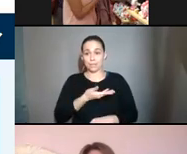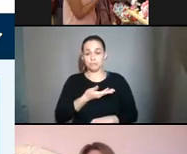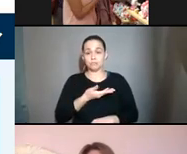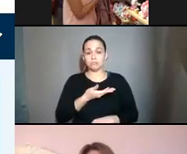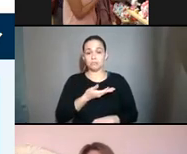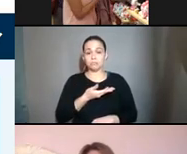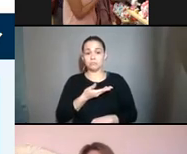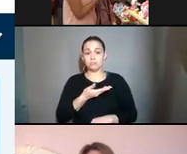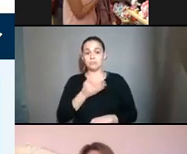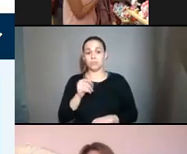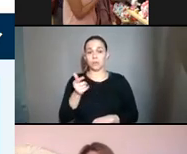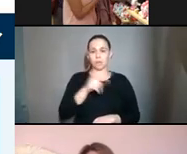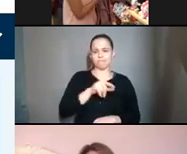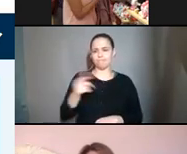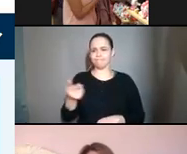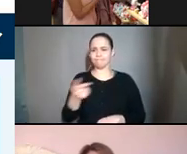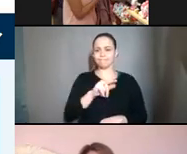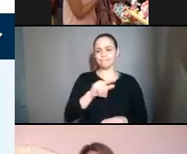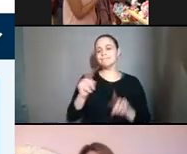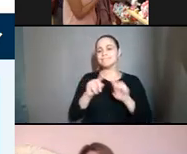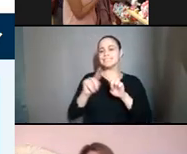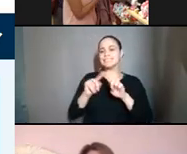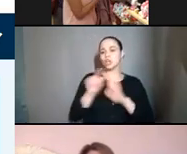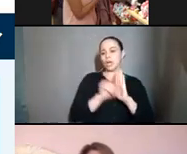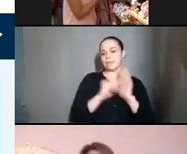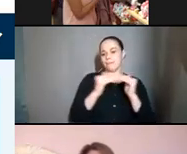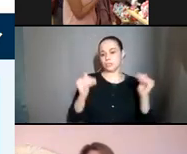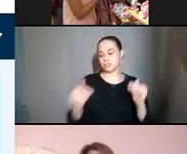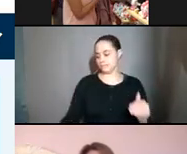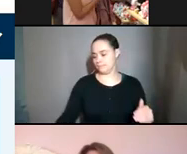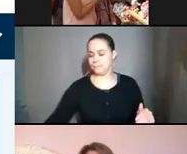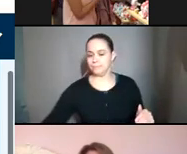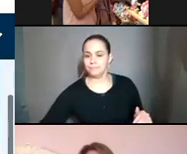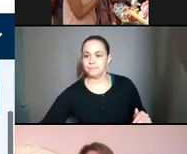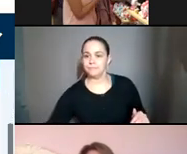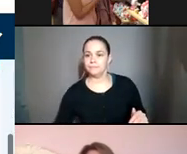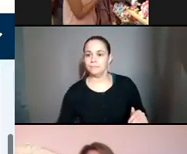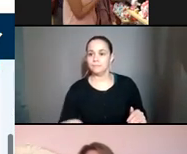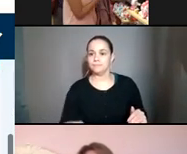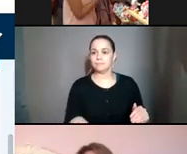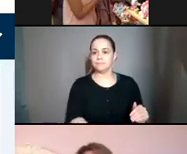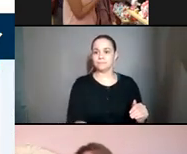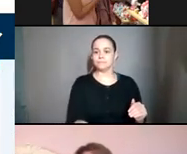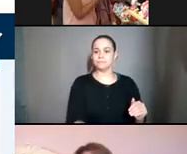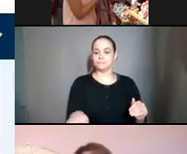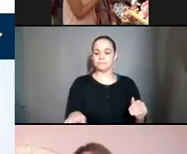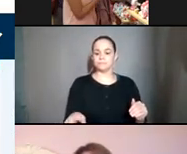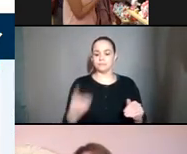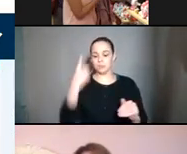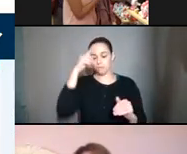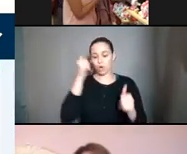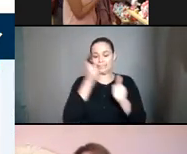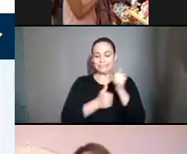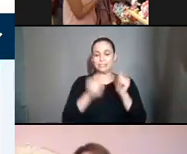toggle between grade levels. And for each grade level, you can look at the skills and